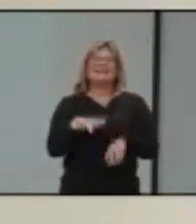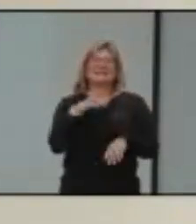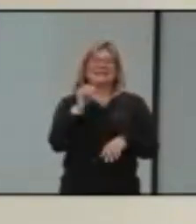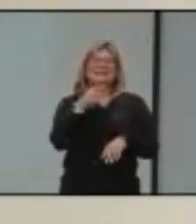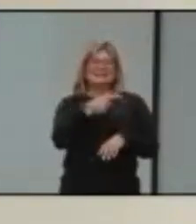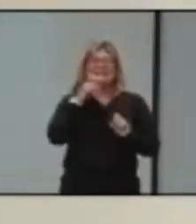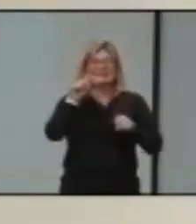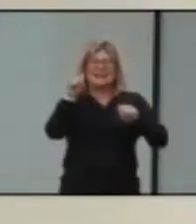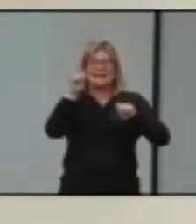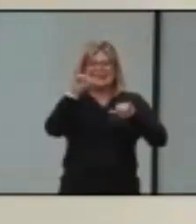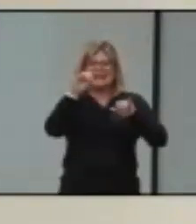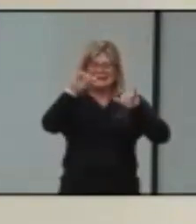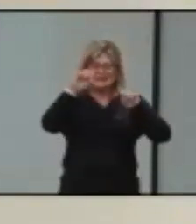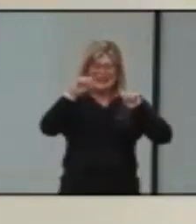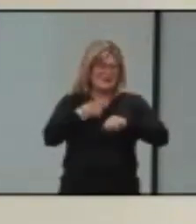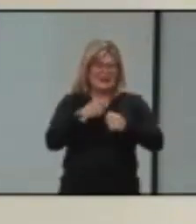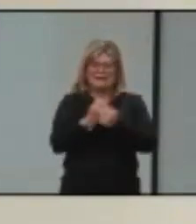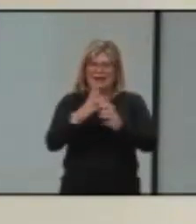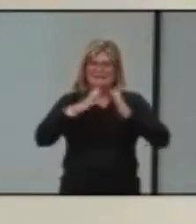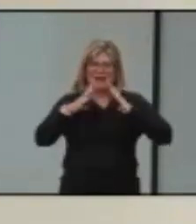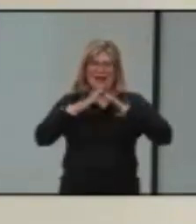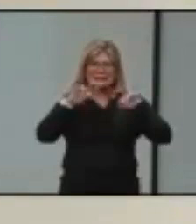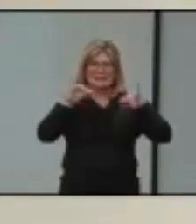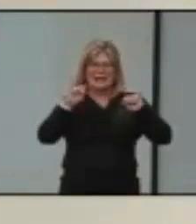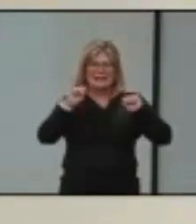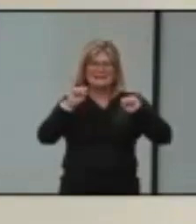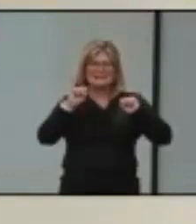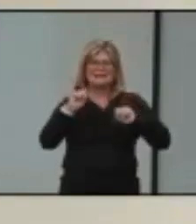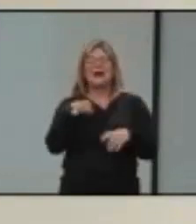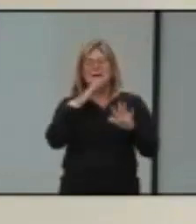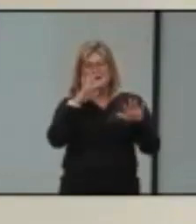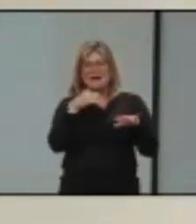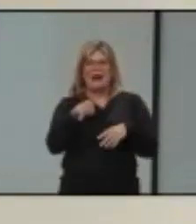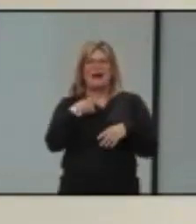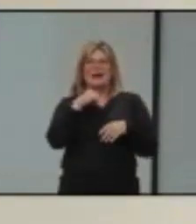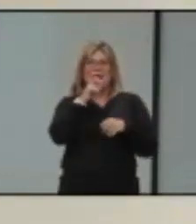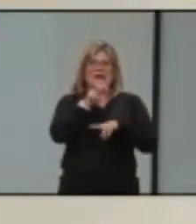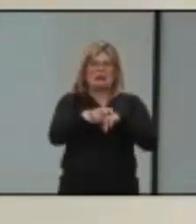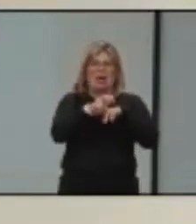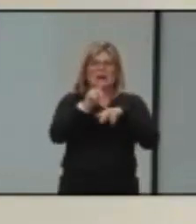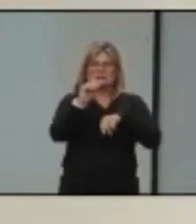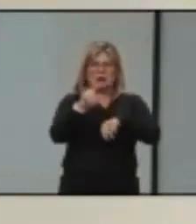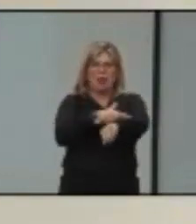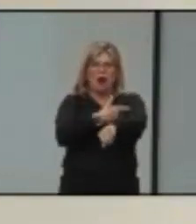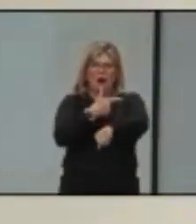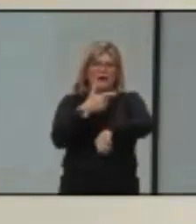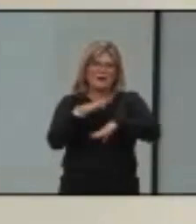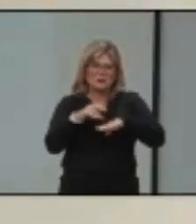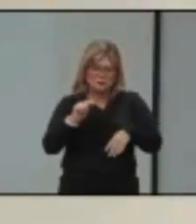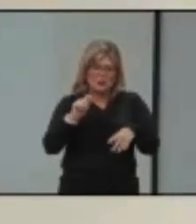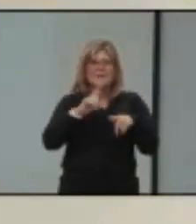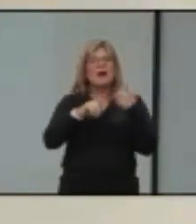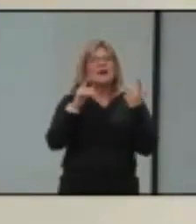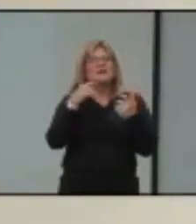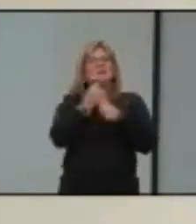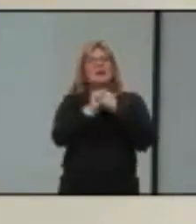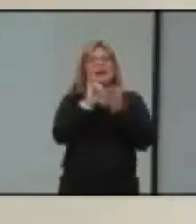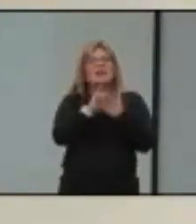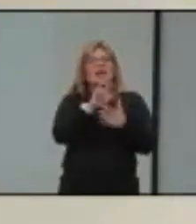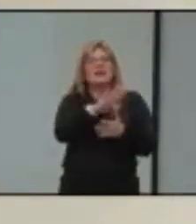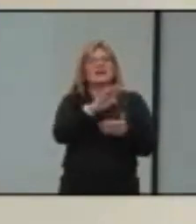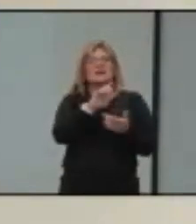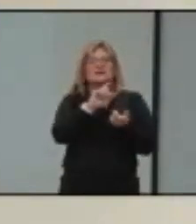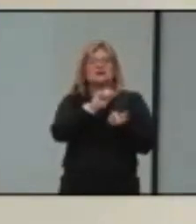And she's like, yeah, girl, it's back in. We're good. I won't sit on TikTok on the toilet anymore. Right. And so just making that, that